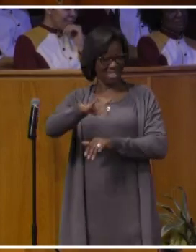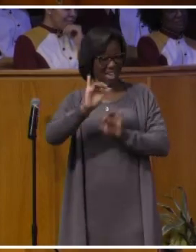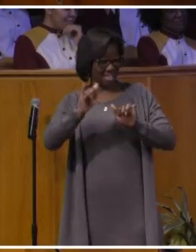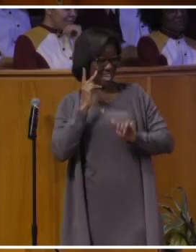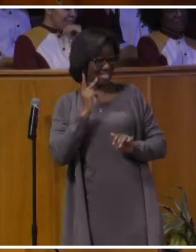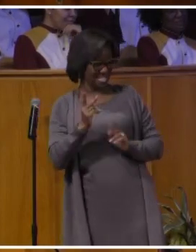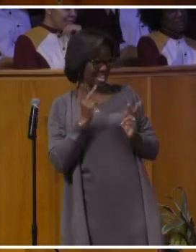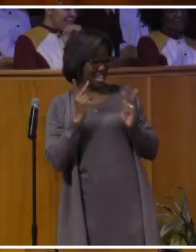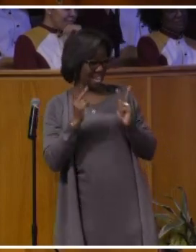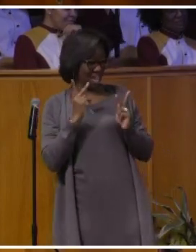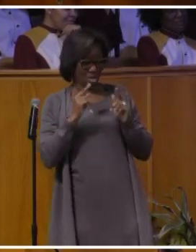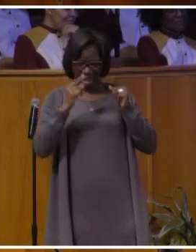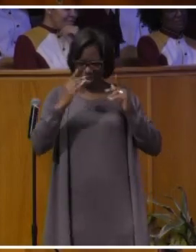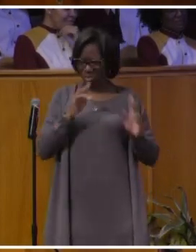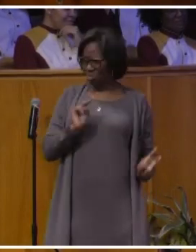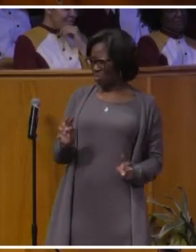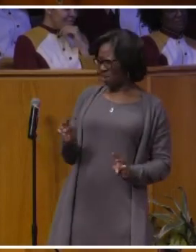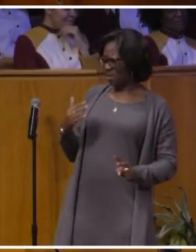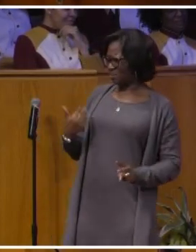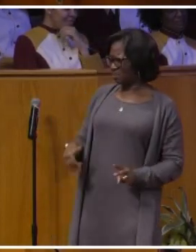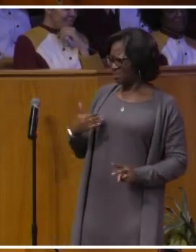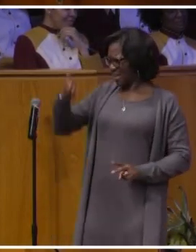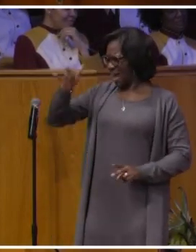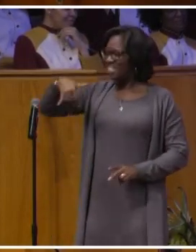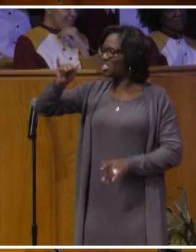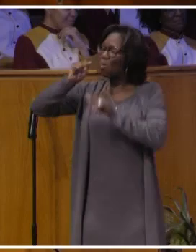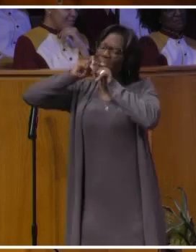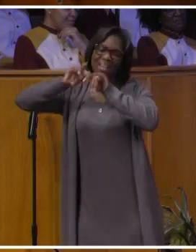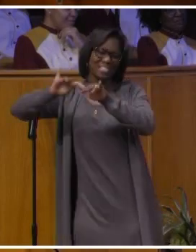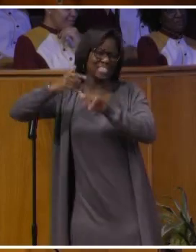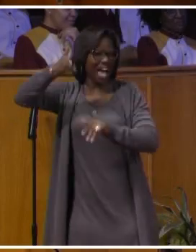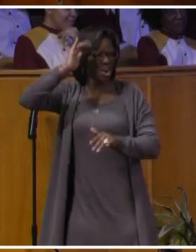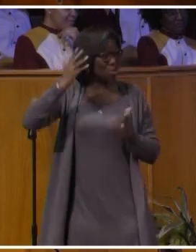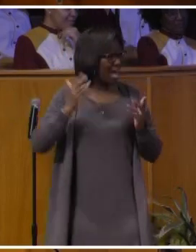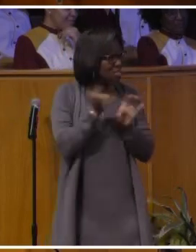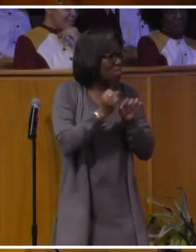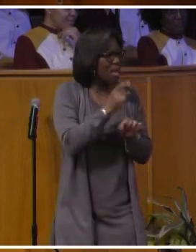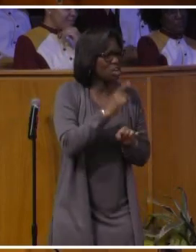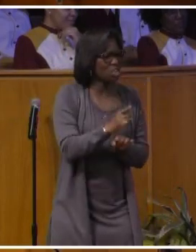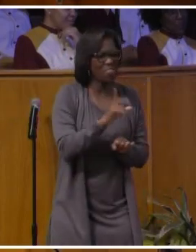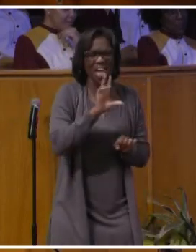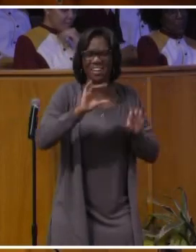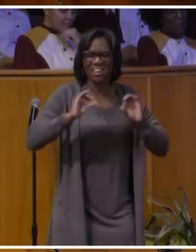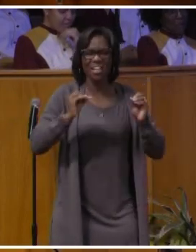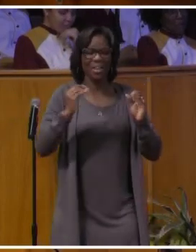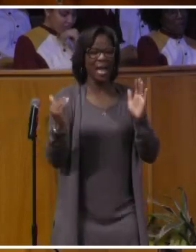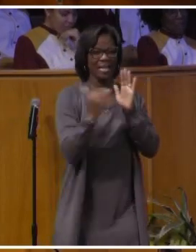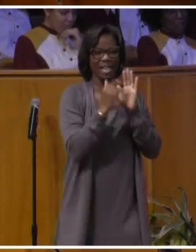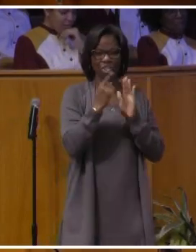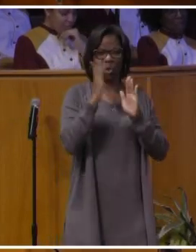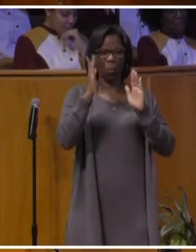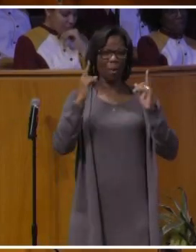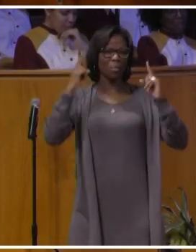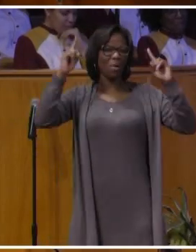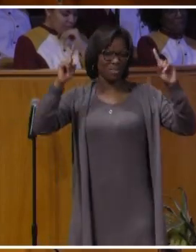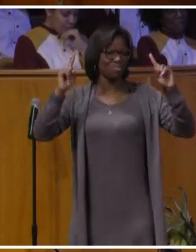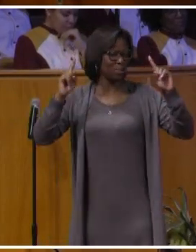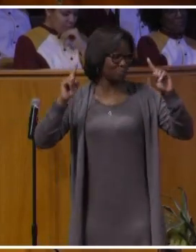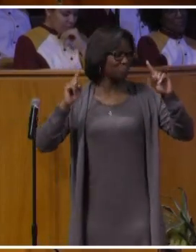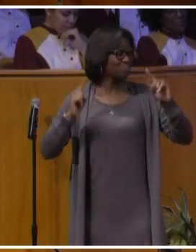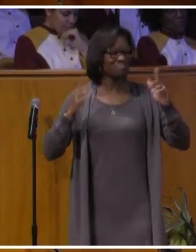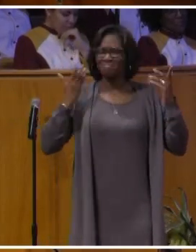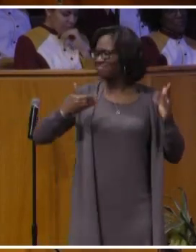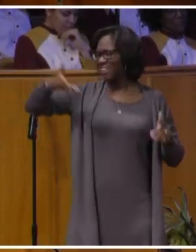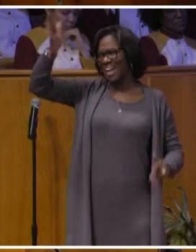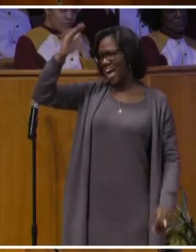in the presence of your enemies. God knows how to make certain no weapon formed against you.